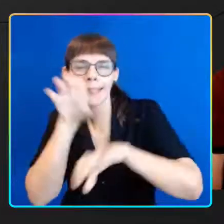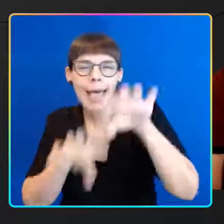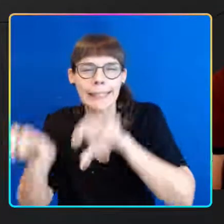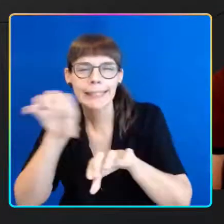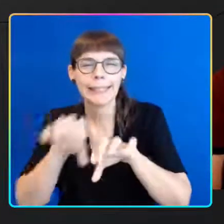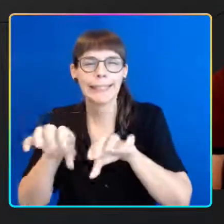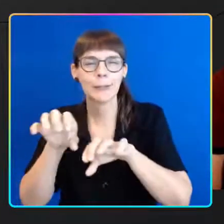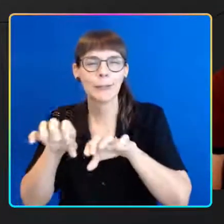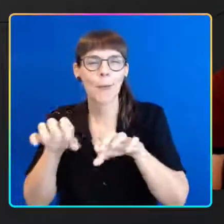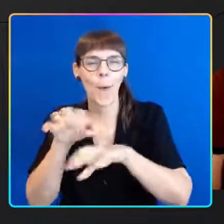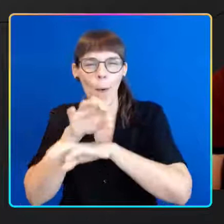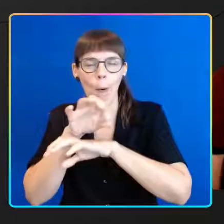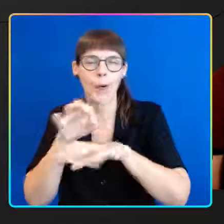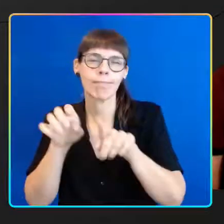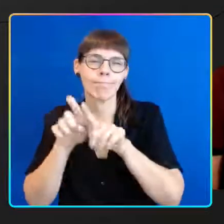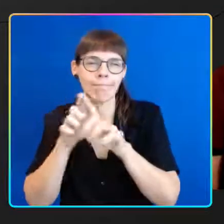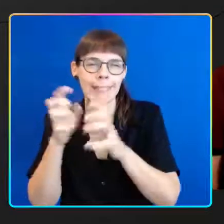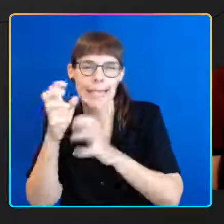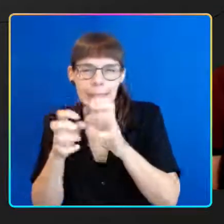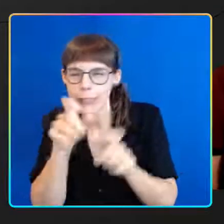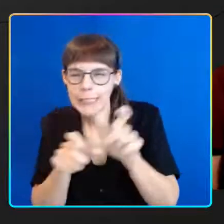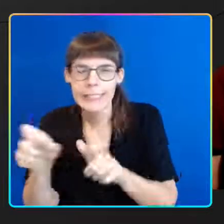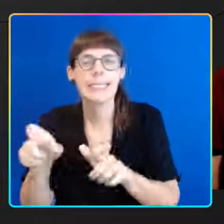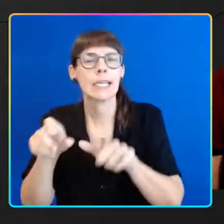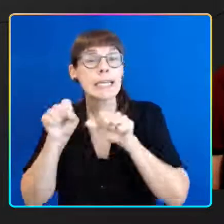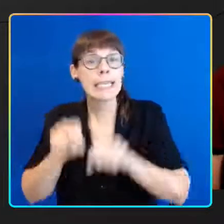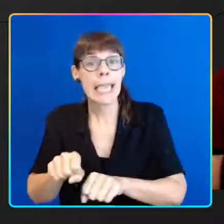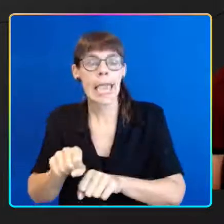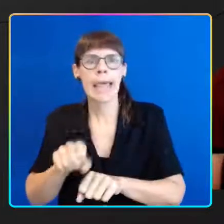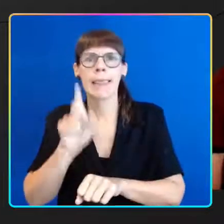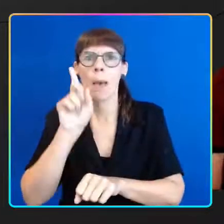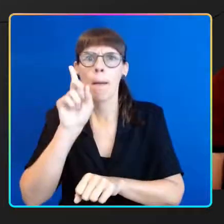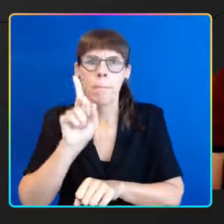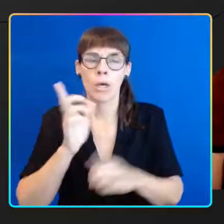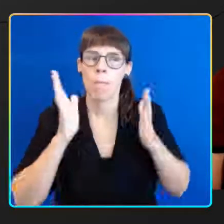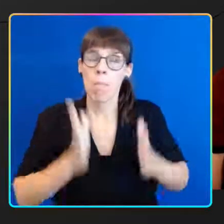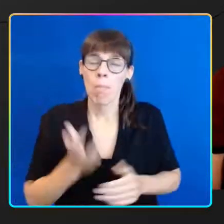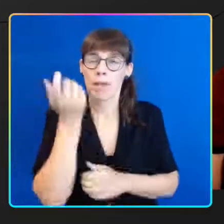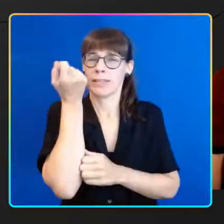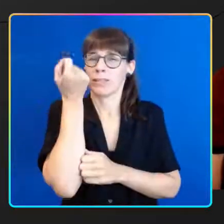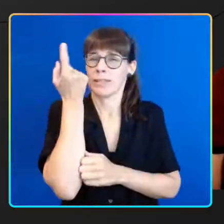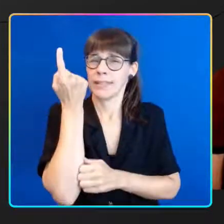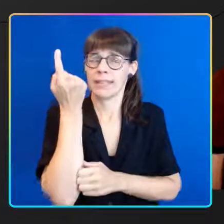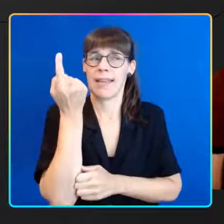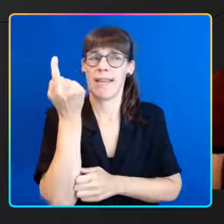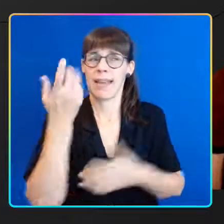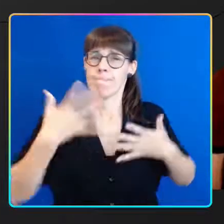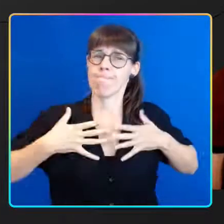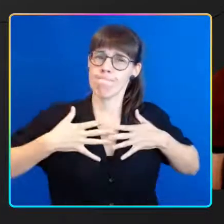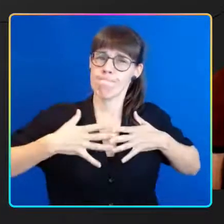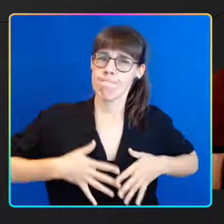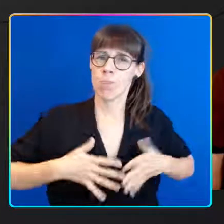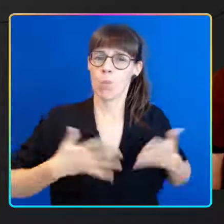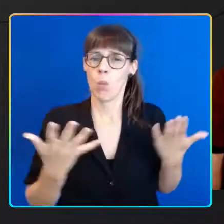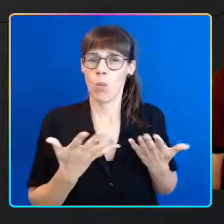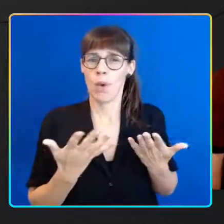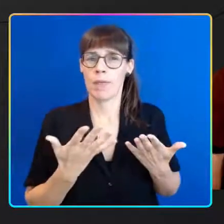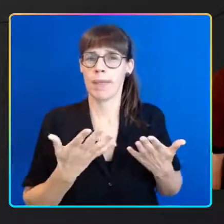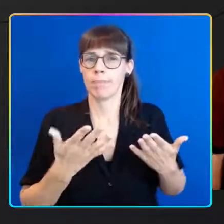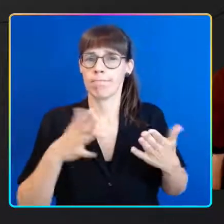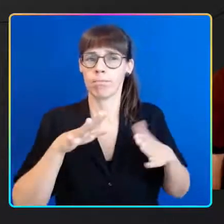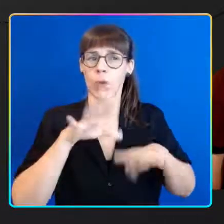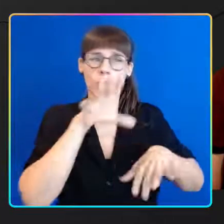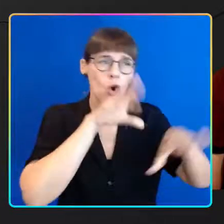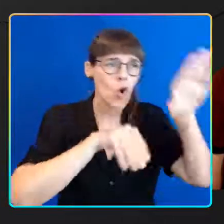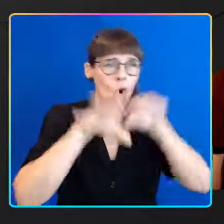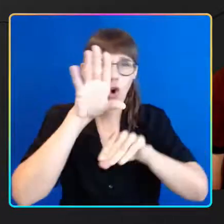an ML ops. But you need to understand that you must grow in at least three different areas.